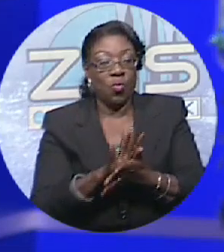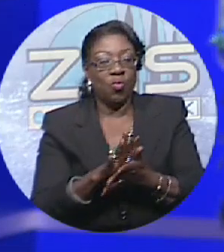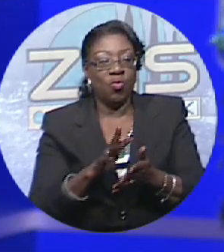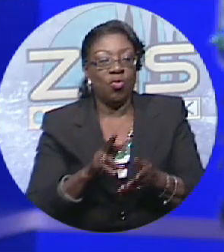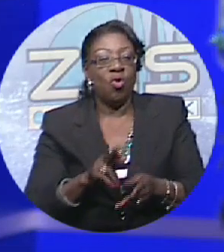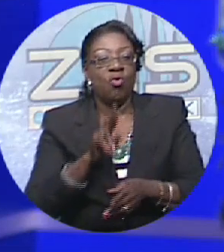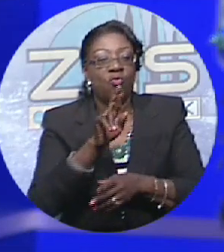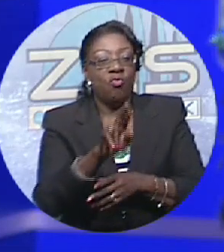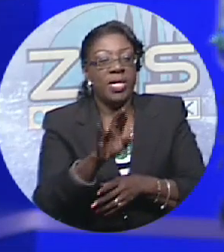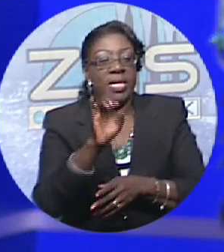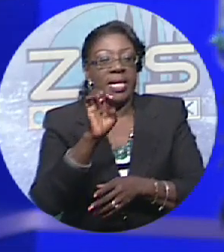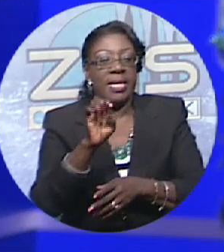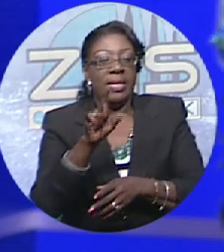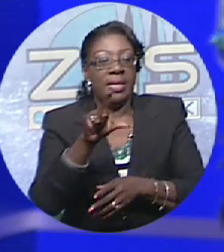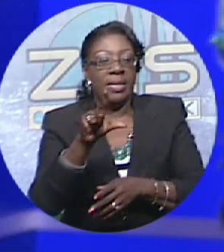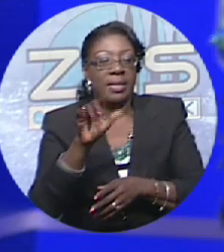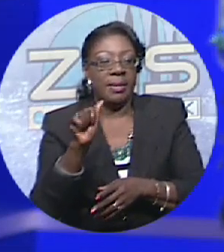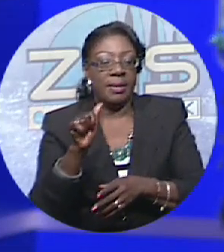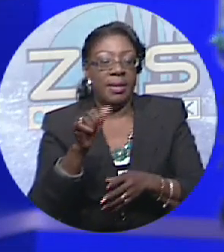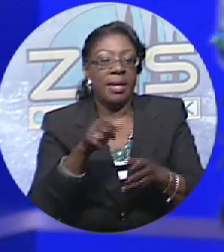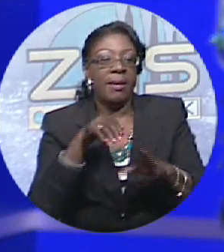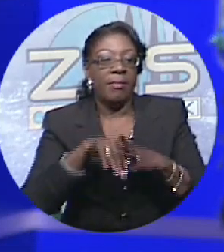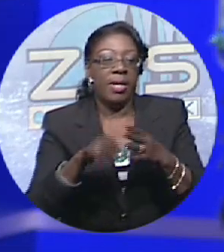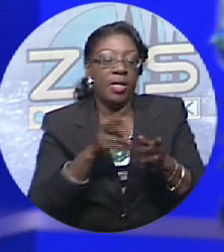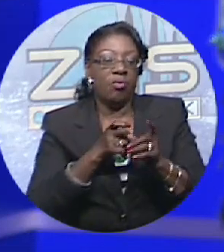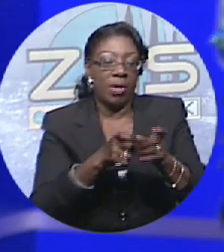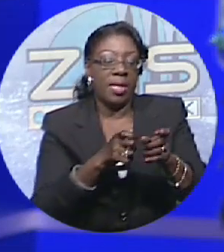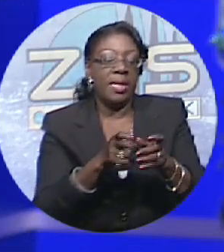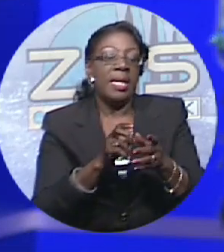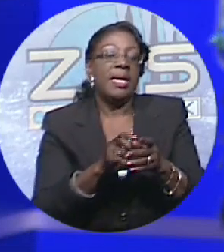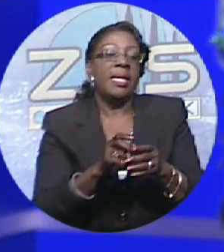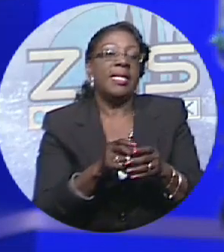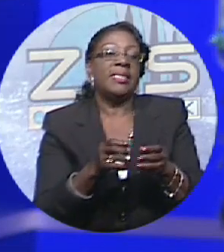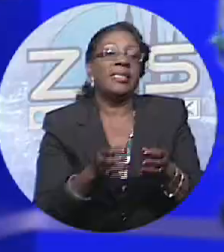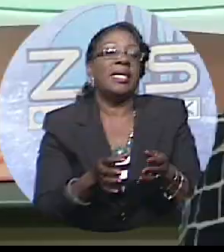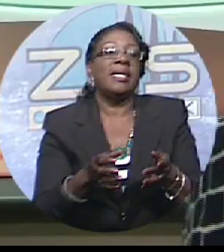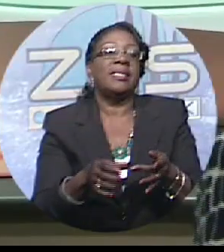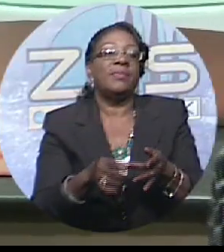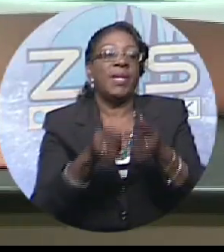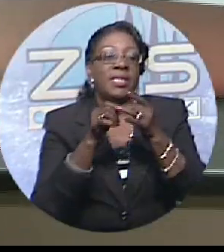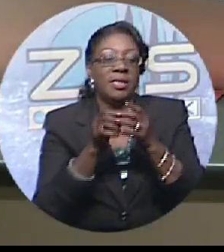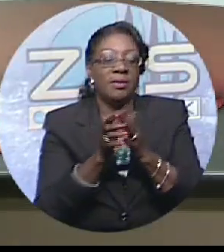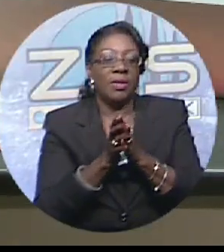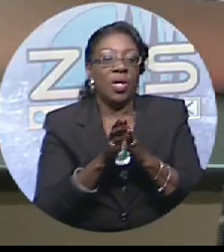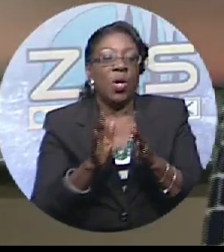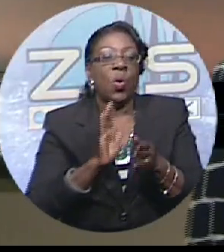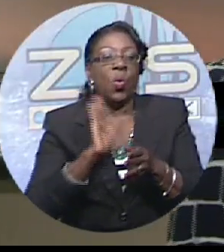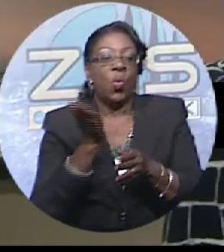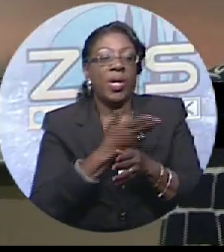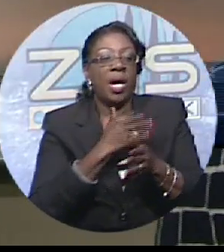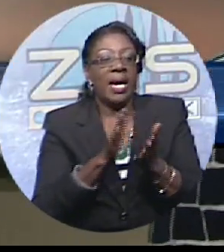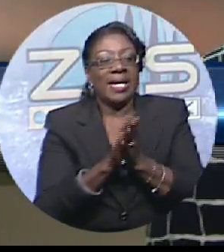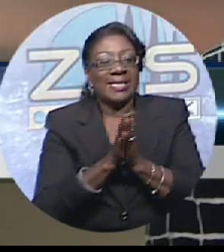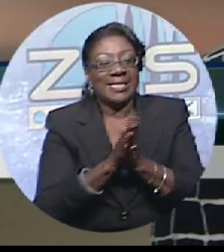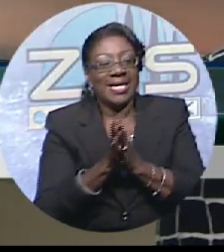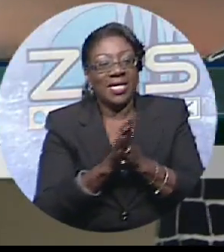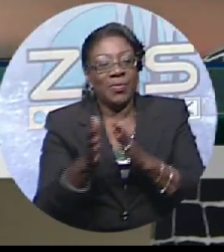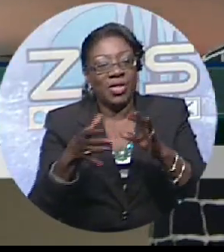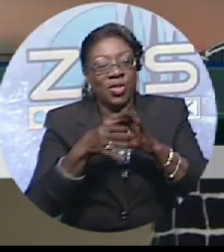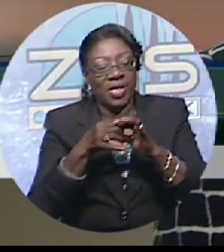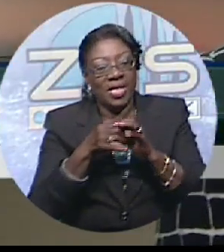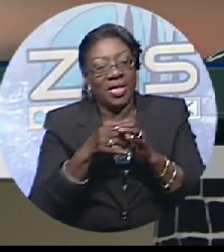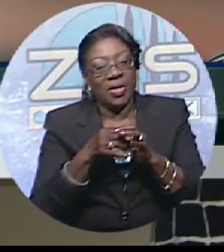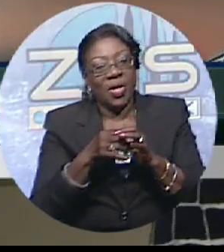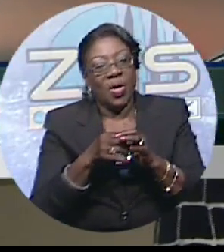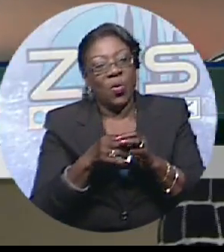year's Marathon Bahamas. Title sponsor for this division is Scotiabank. We're excited to be joining forces with Marathon Bahamas again this